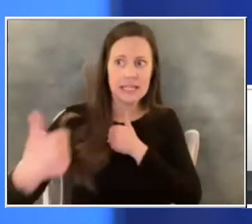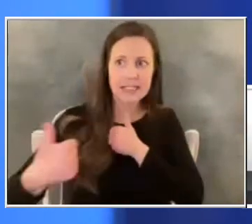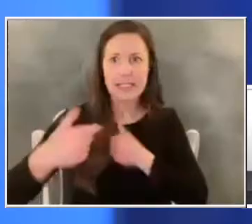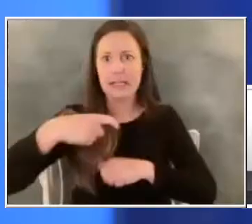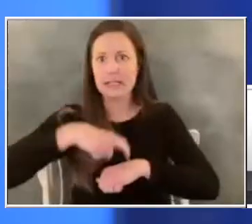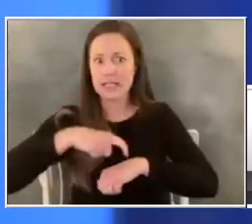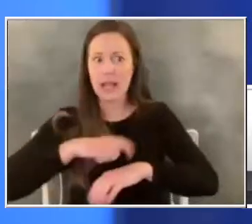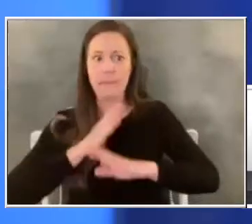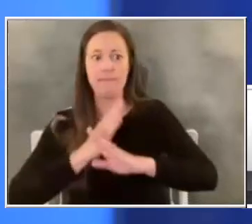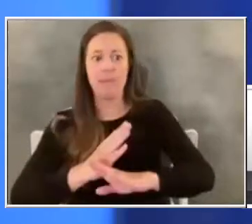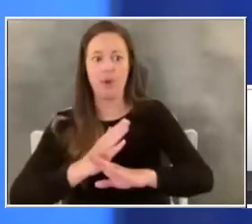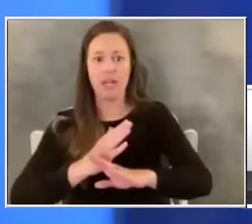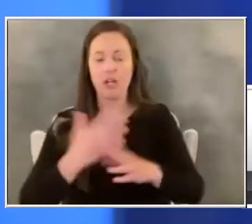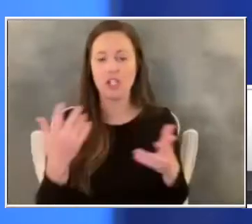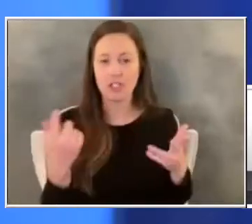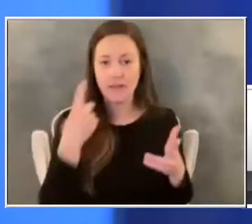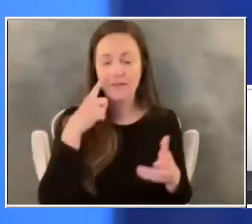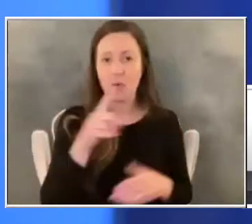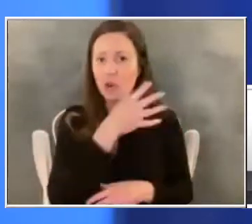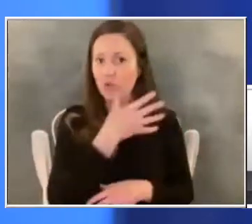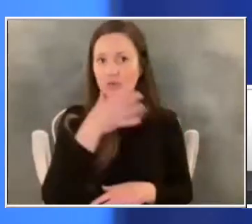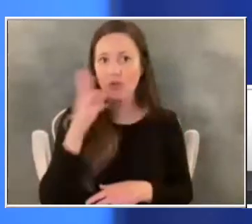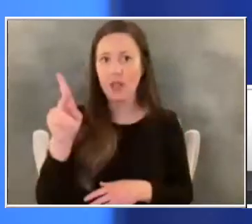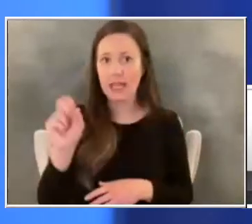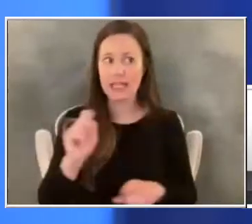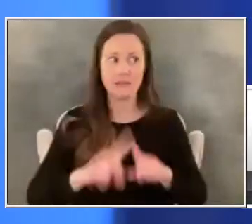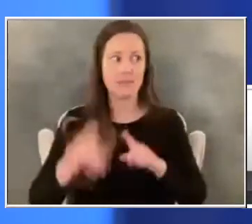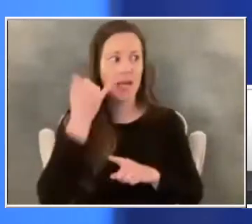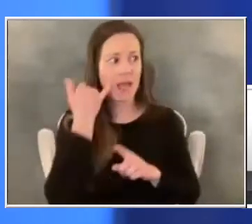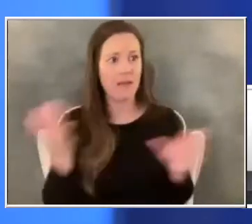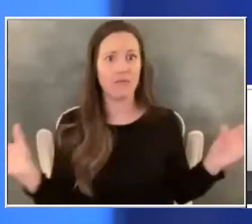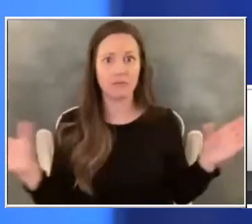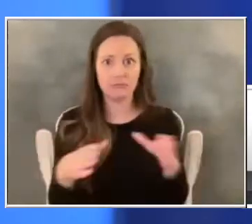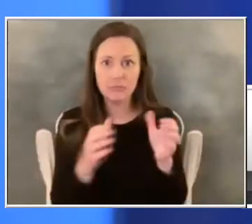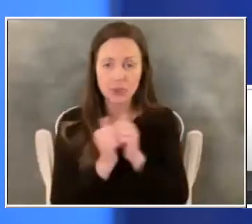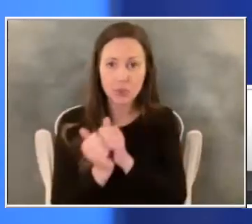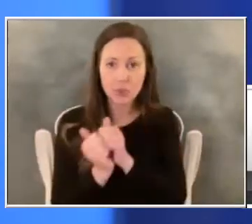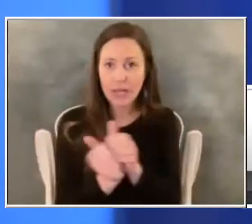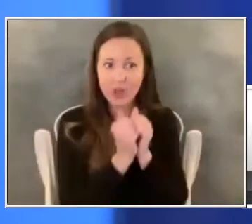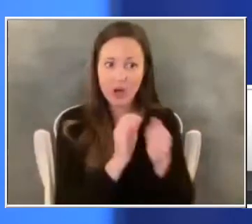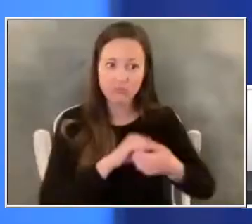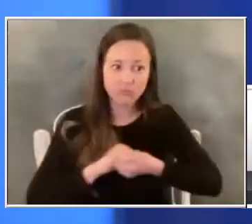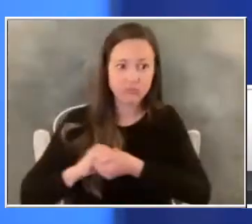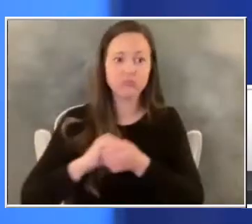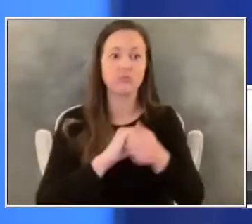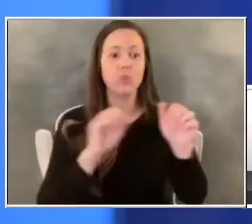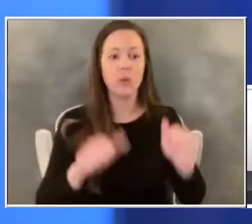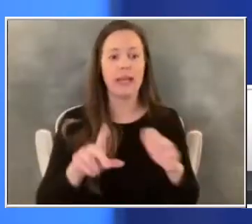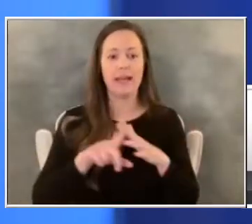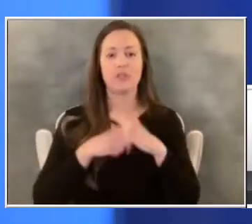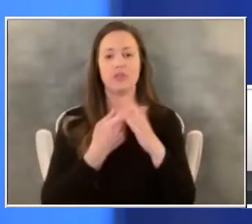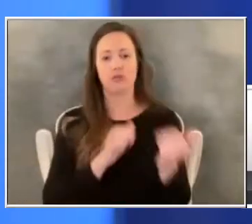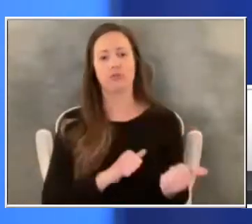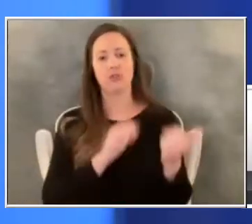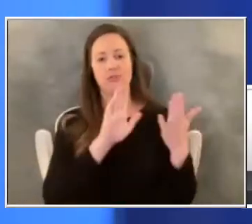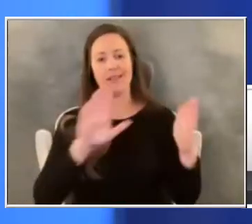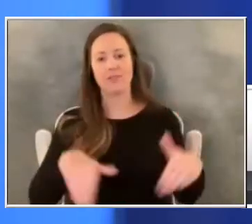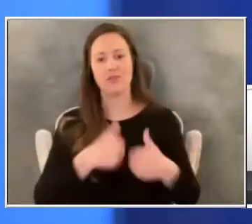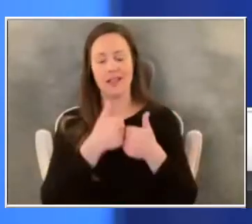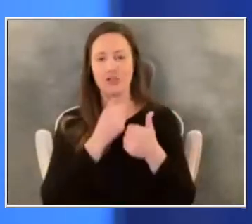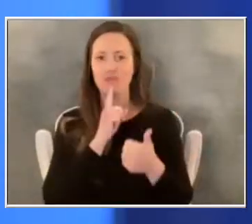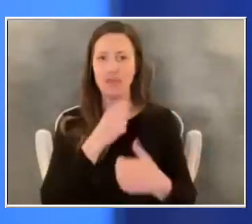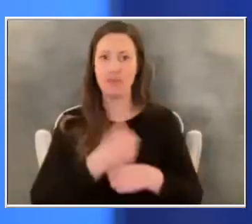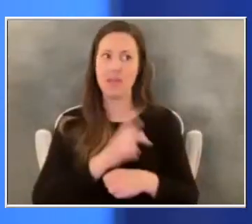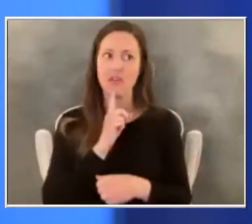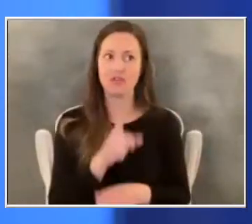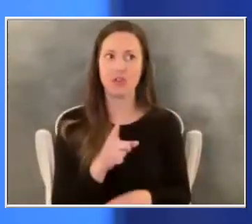rural Kansas, but if we come together, we really can start to address those challenges and make certain that we are